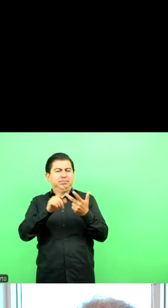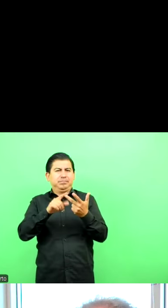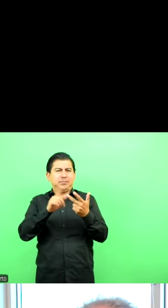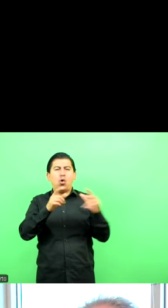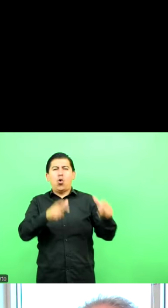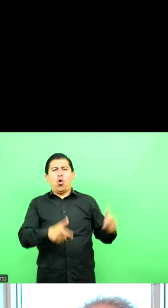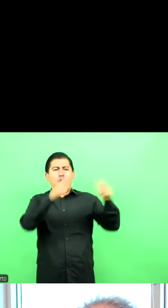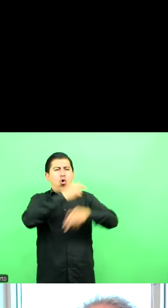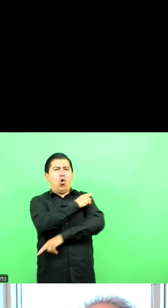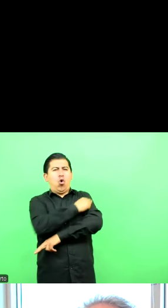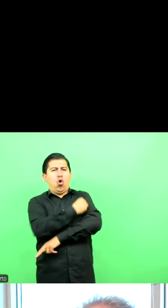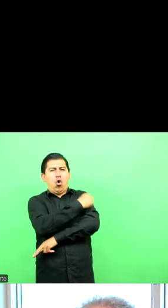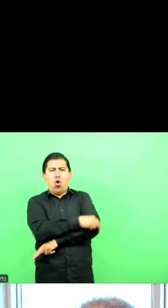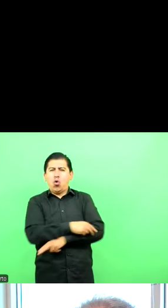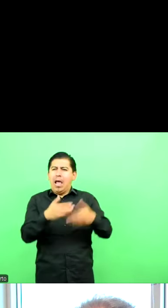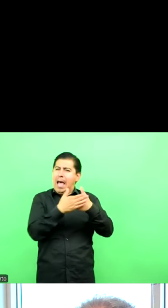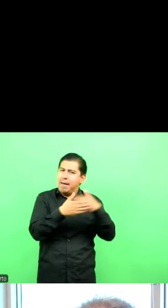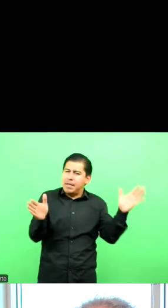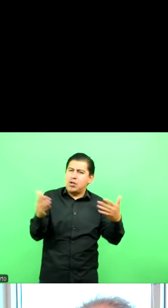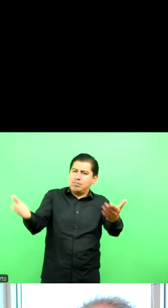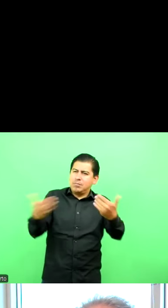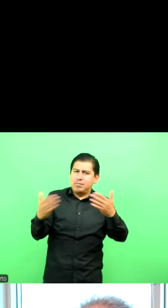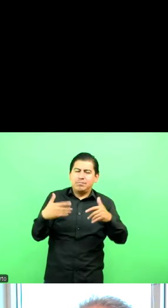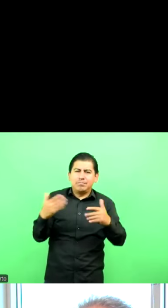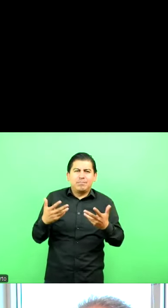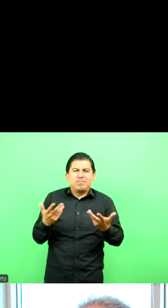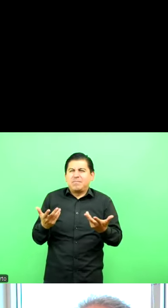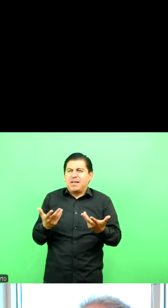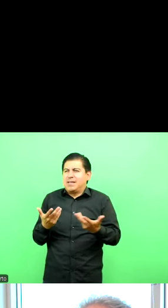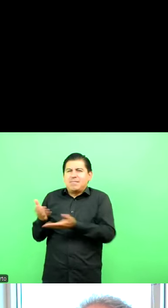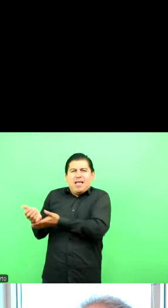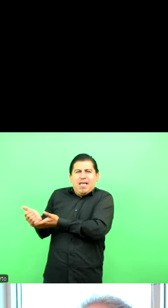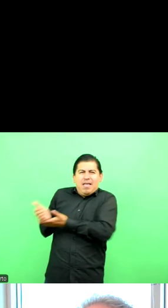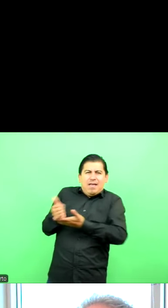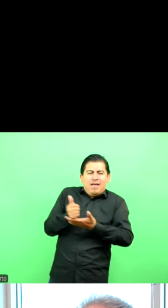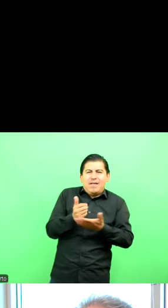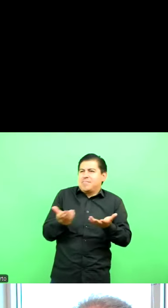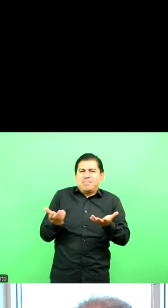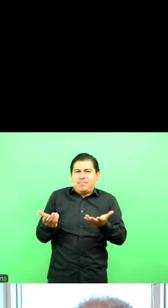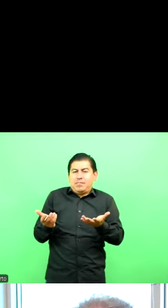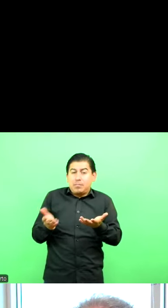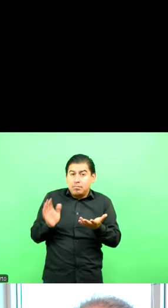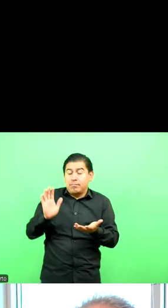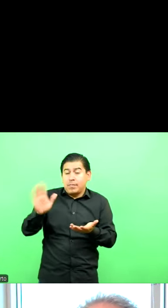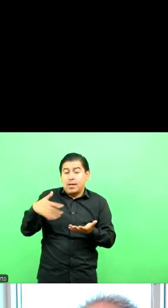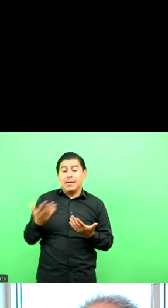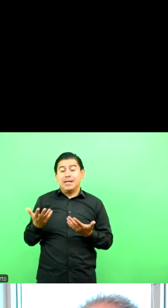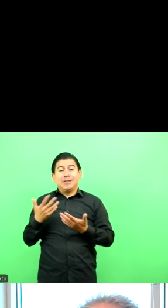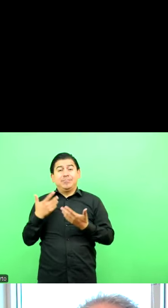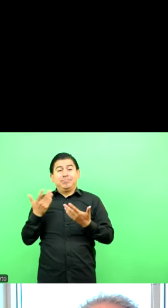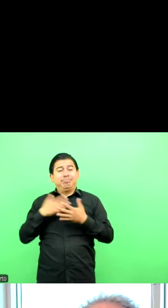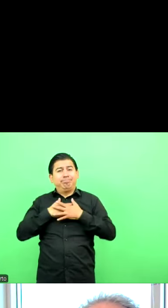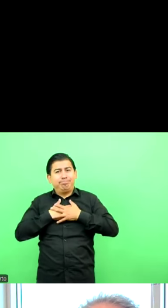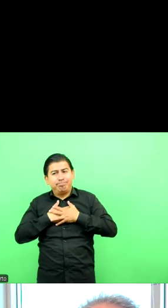to consider all components of the resilience, from the prevention, preparedness, response, and recovery. But as